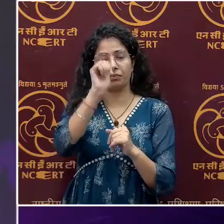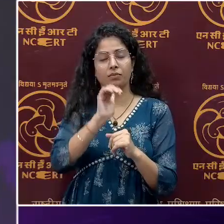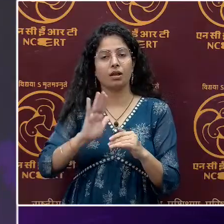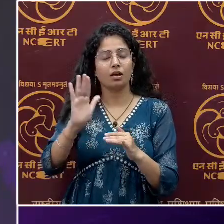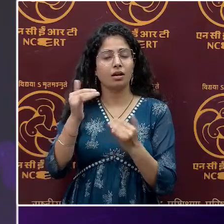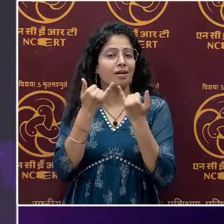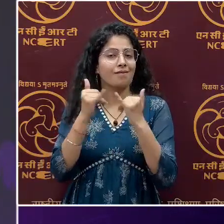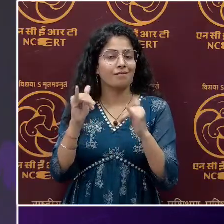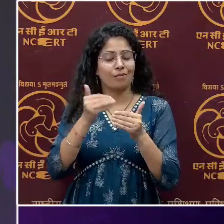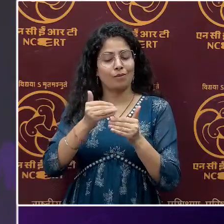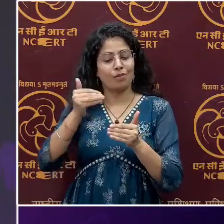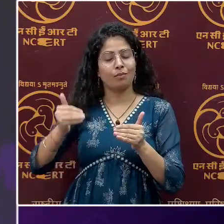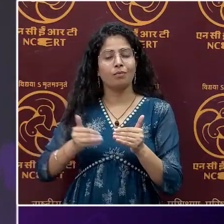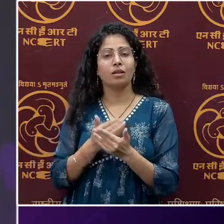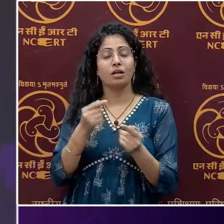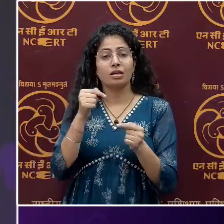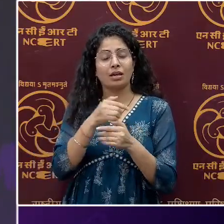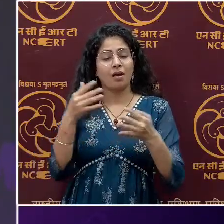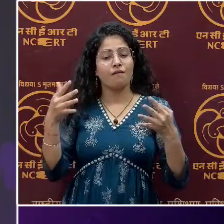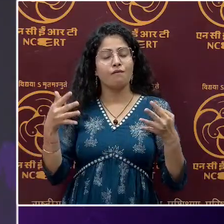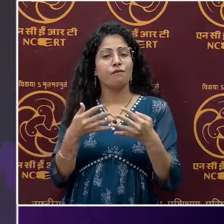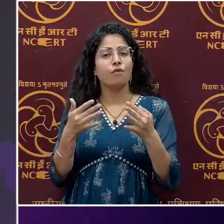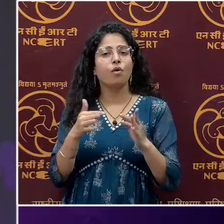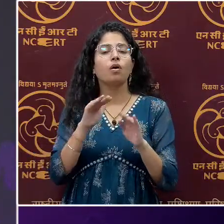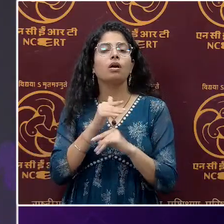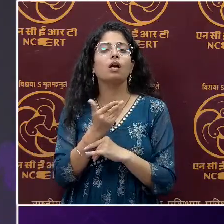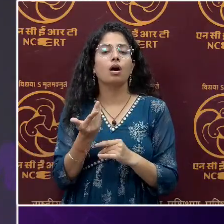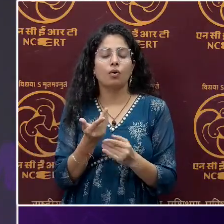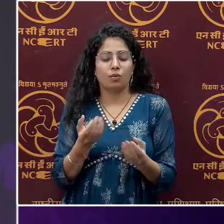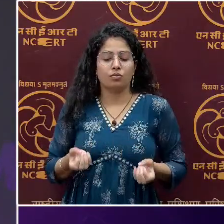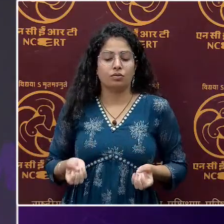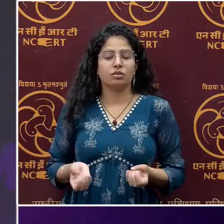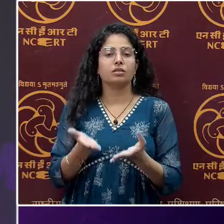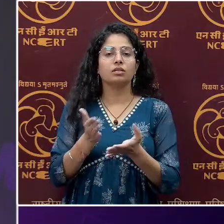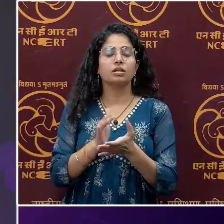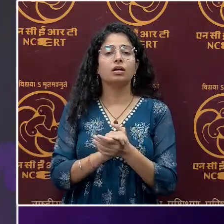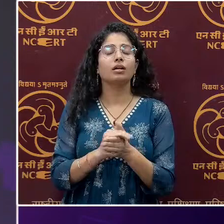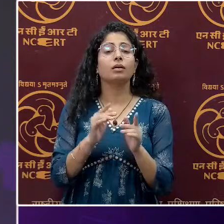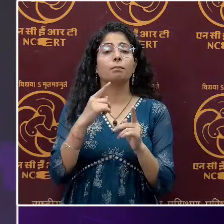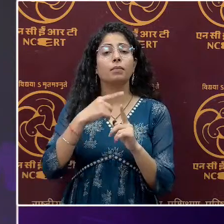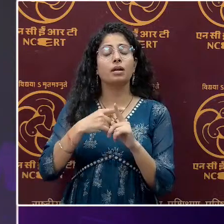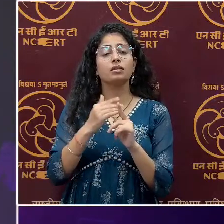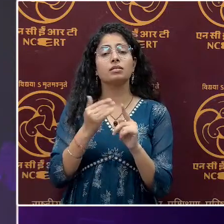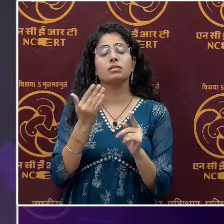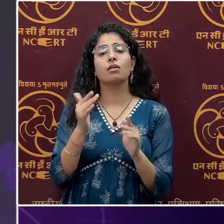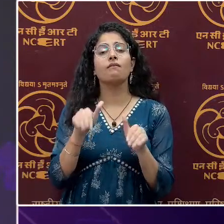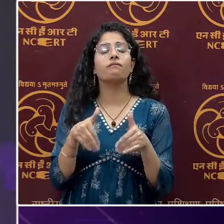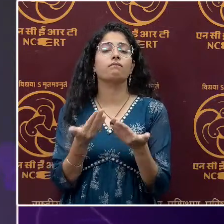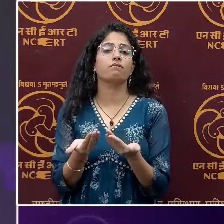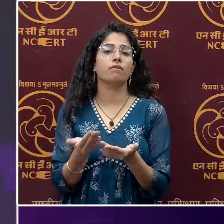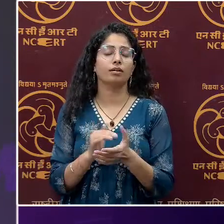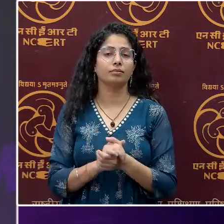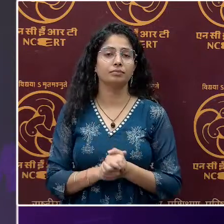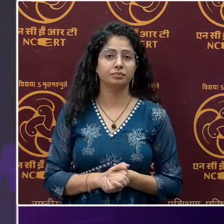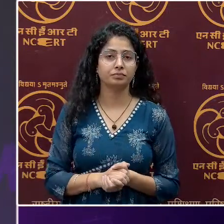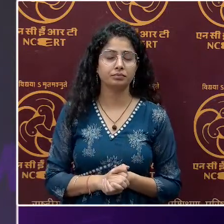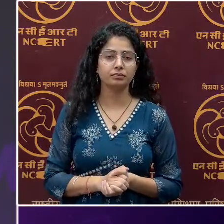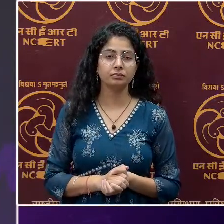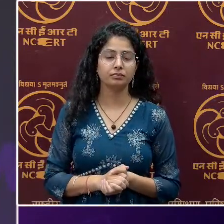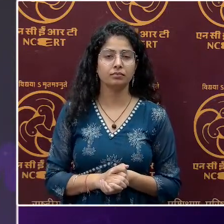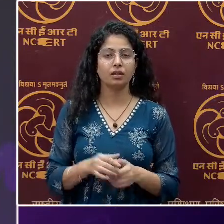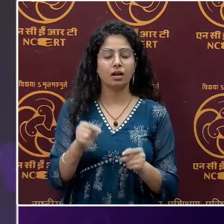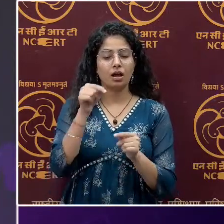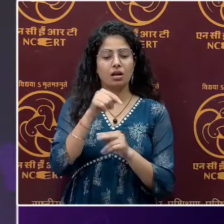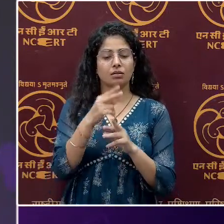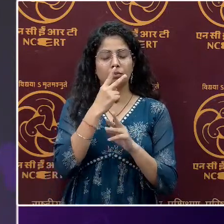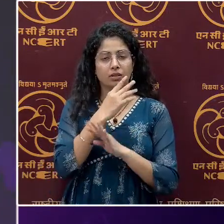like how the war started and why. And what we did. So how, why and what, that we are going to